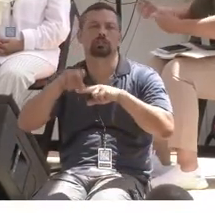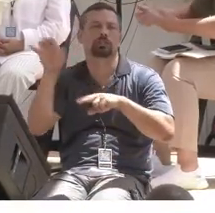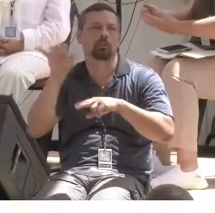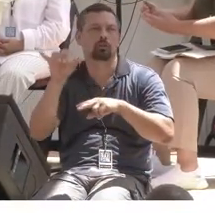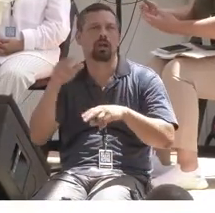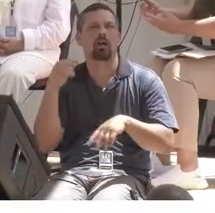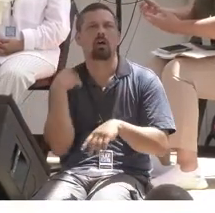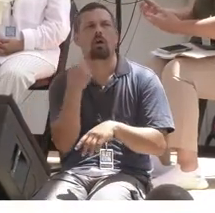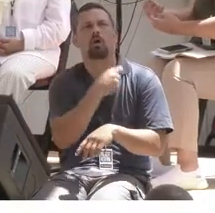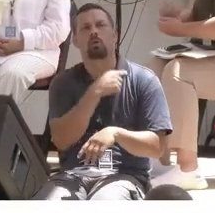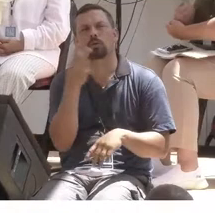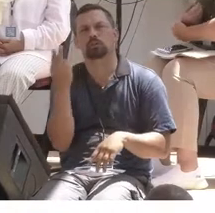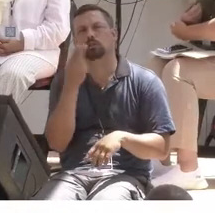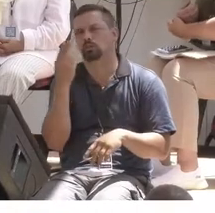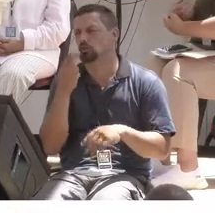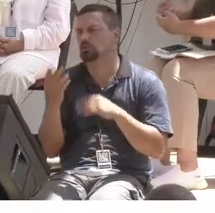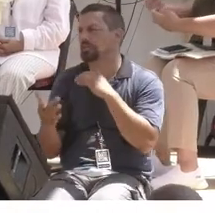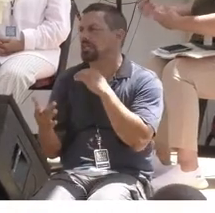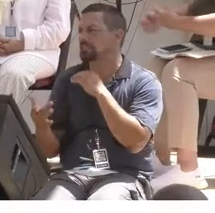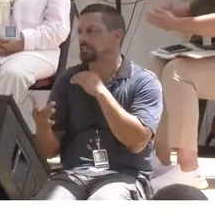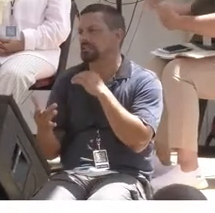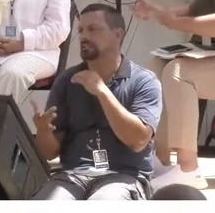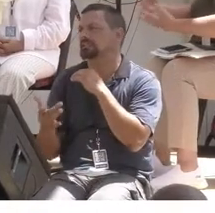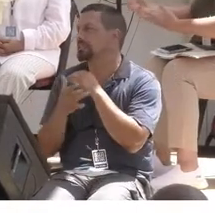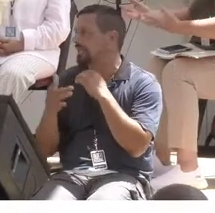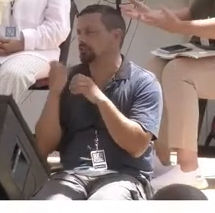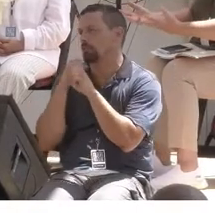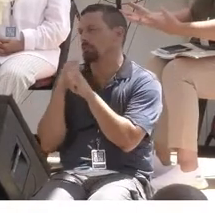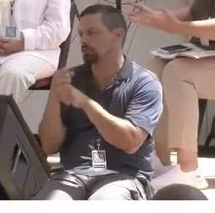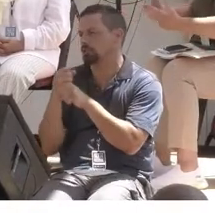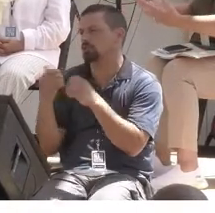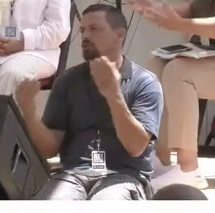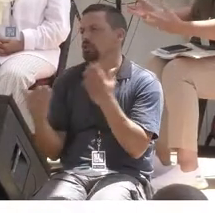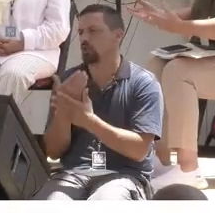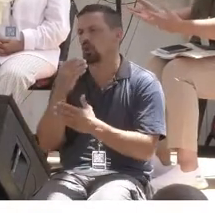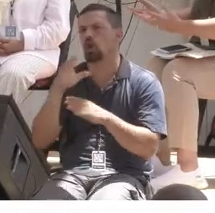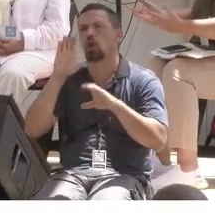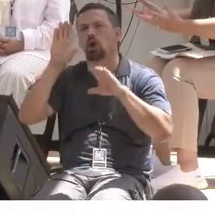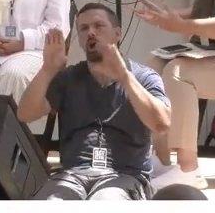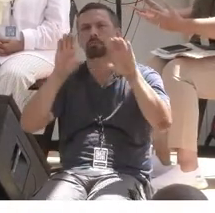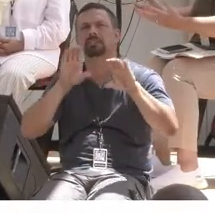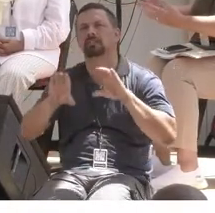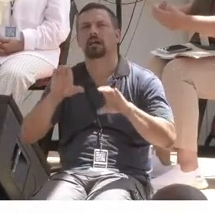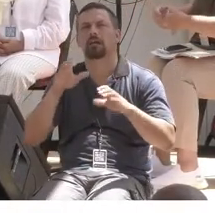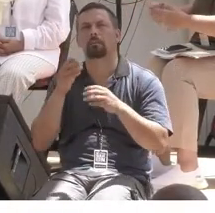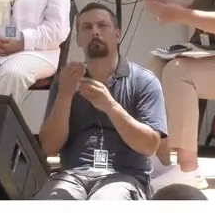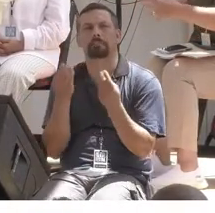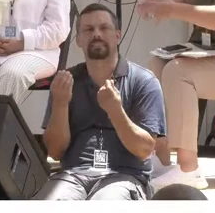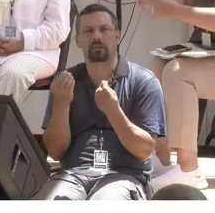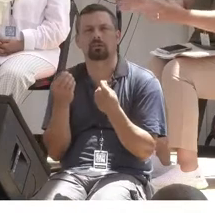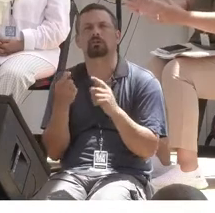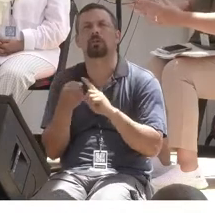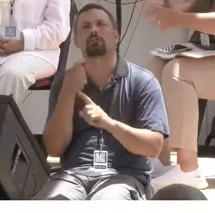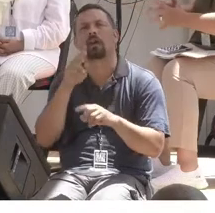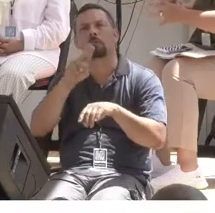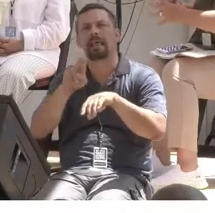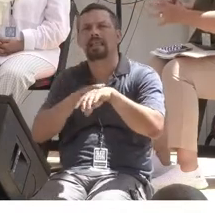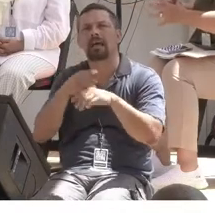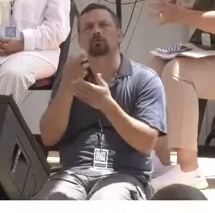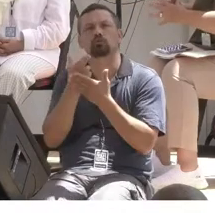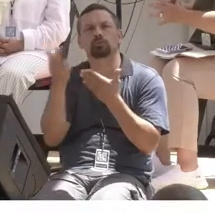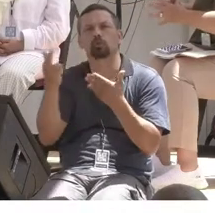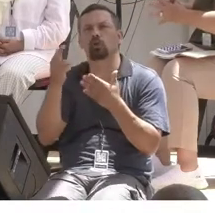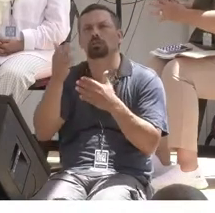are using technology to produce these new composite materials from the natural resources